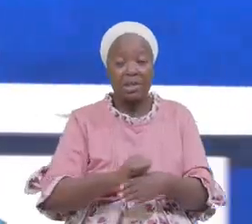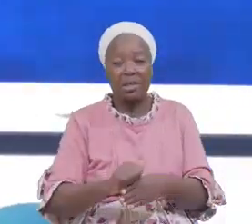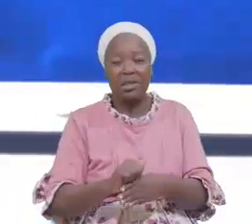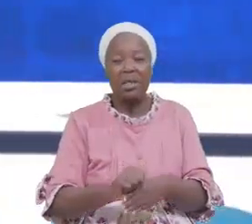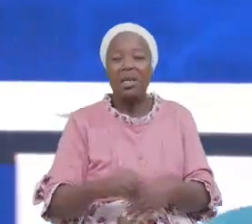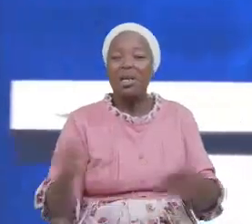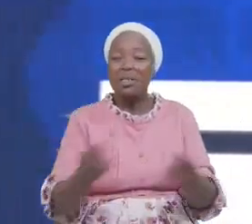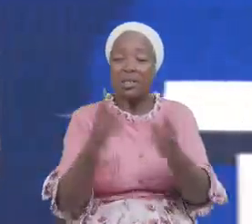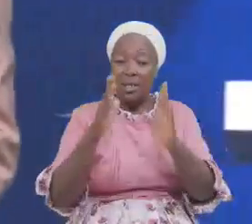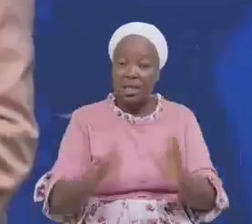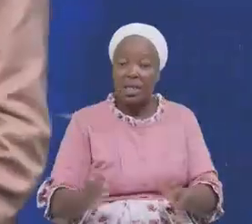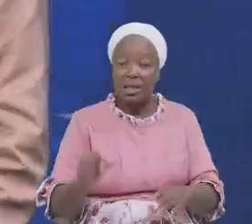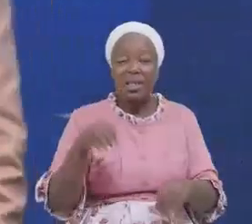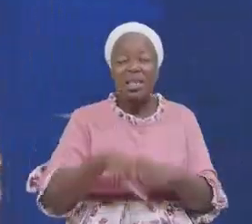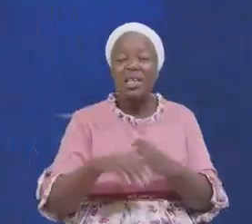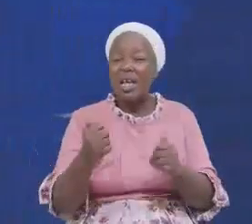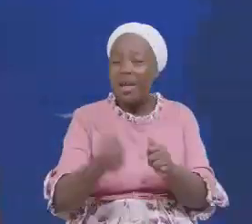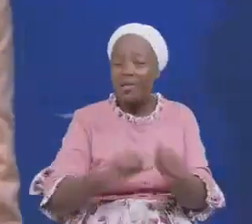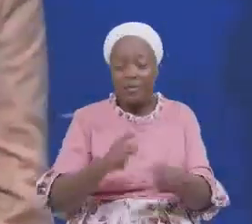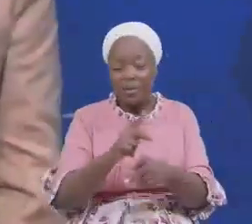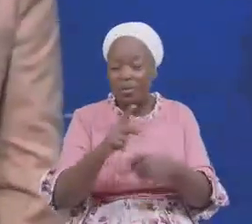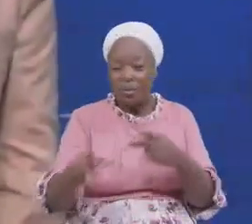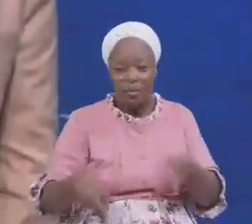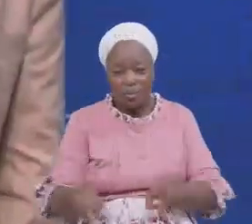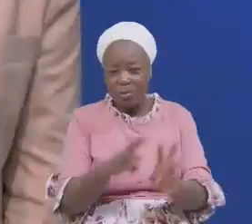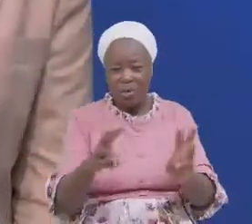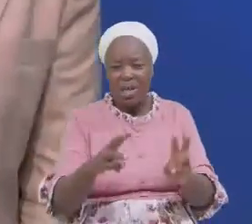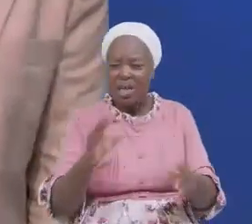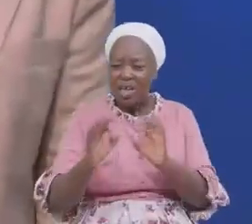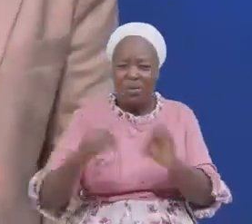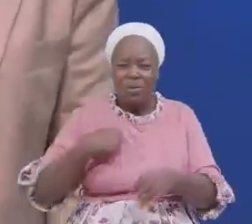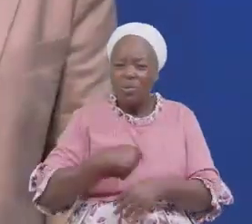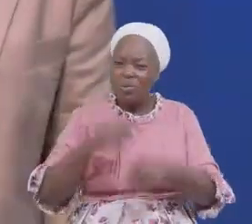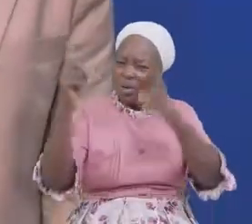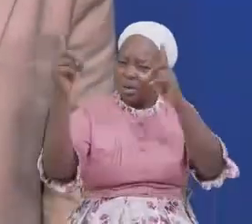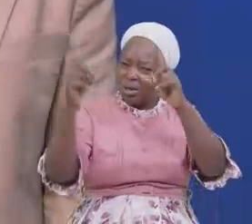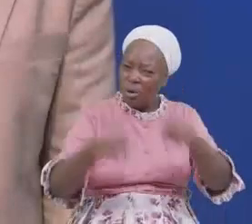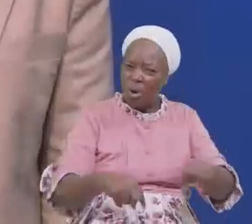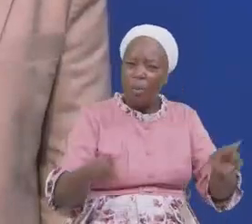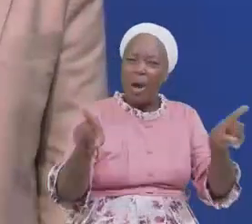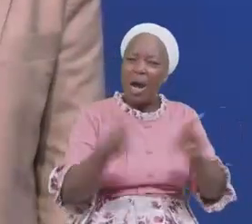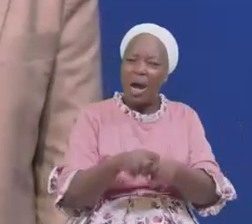sinners in every form and in every way, if we come as we